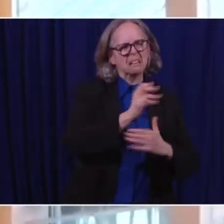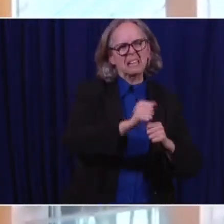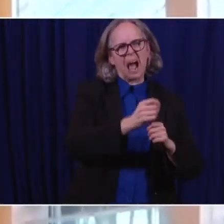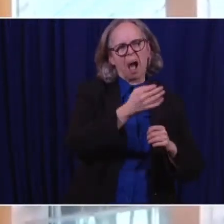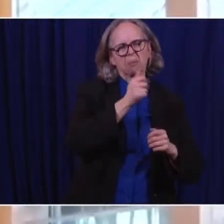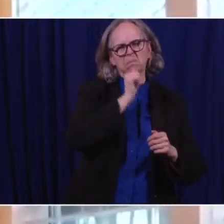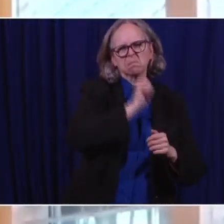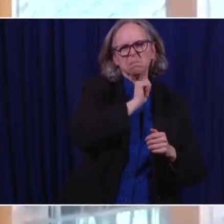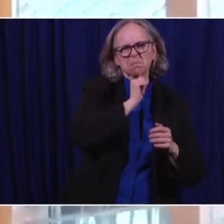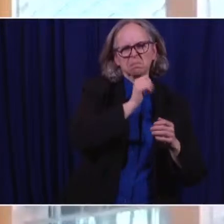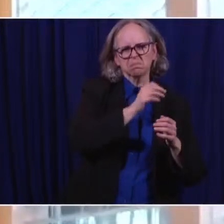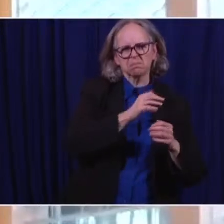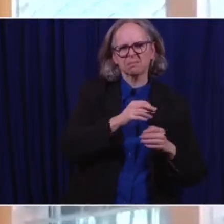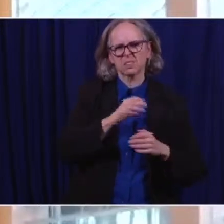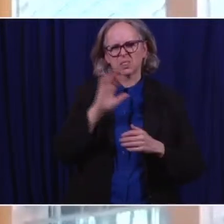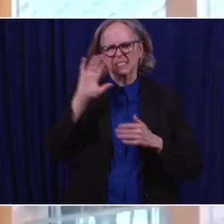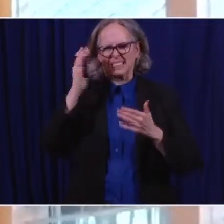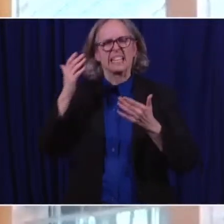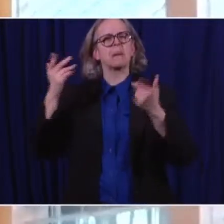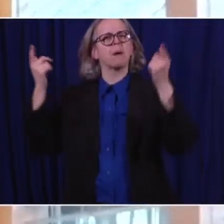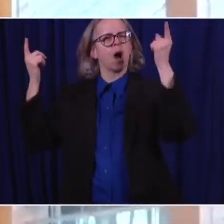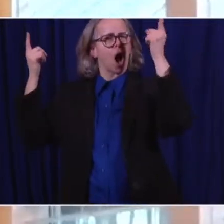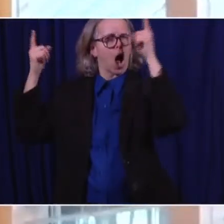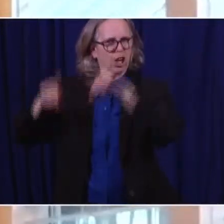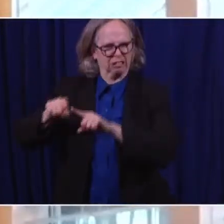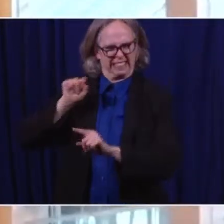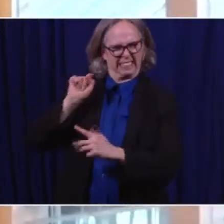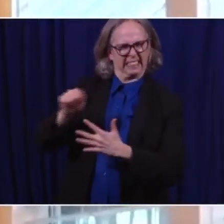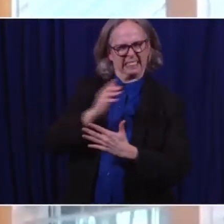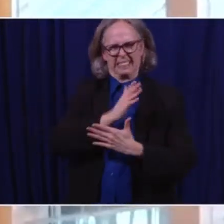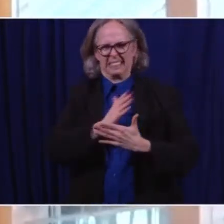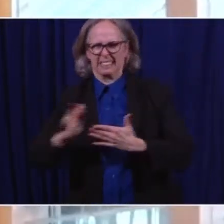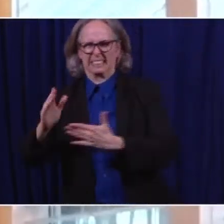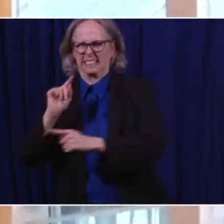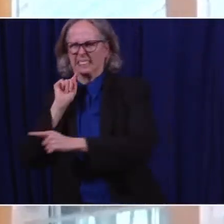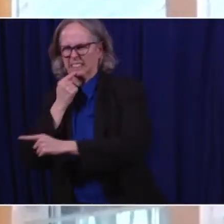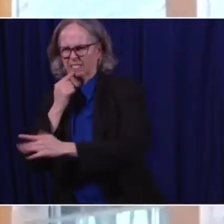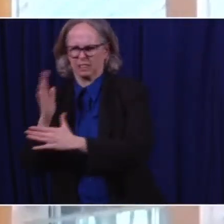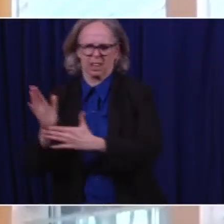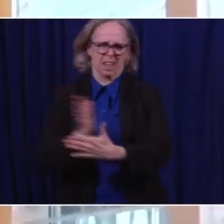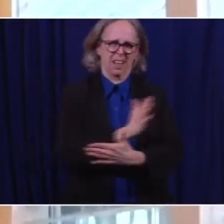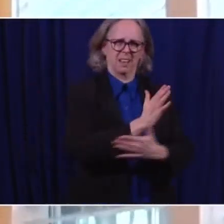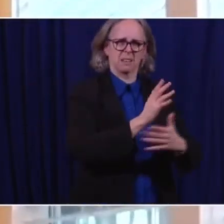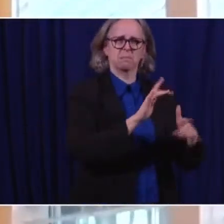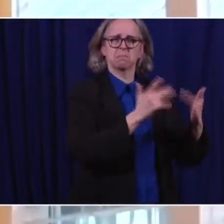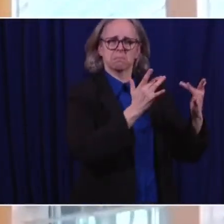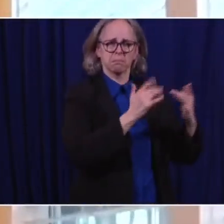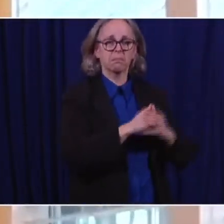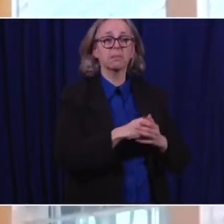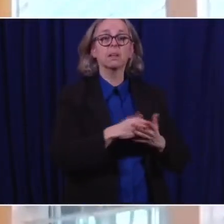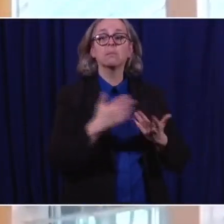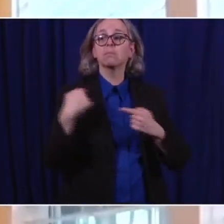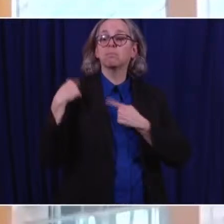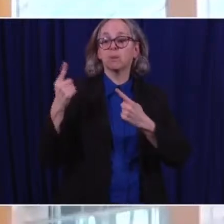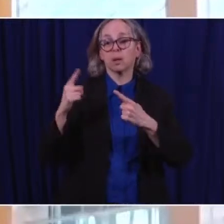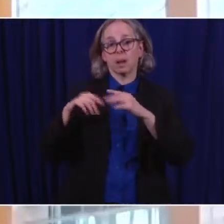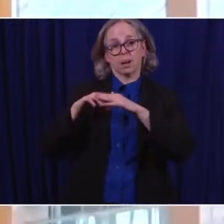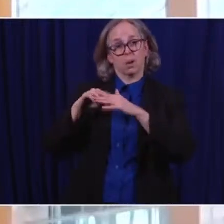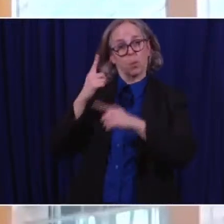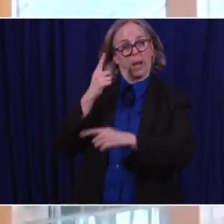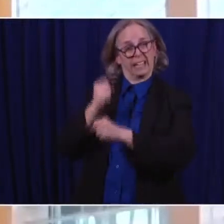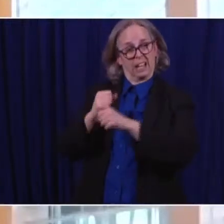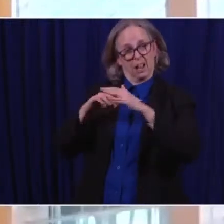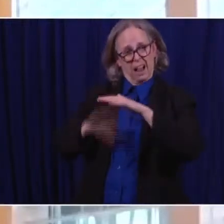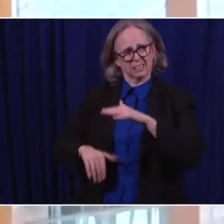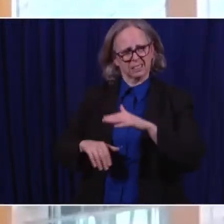strong consensus that identifying them by virtue of the fact of requiring hospital level care, which is a pretty